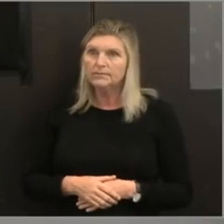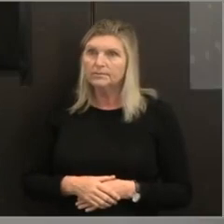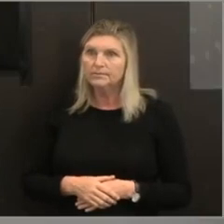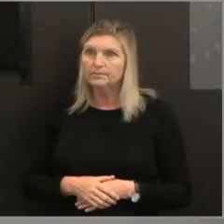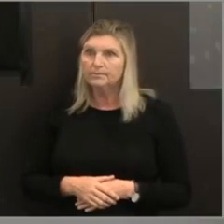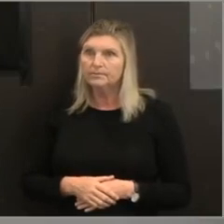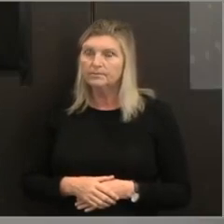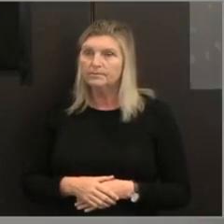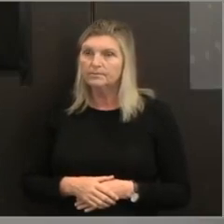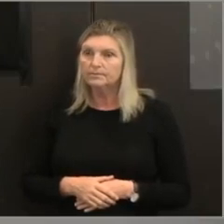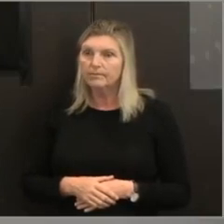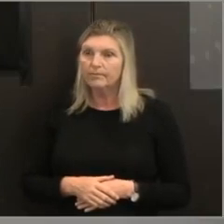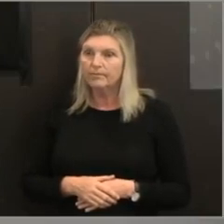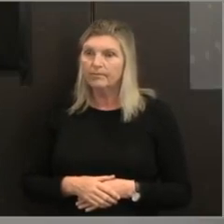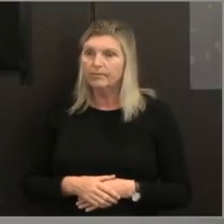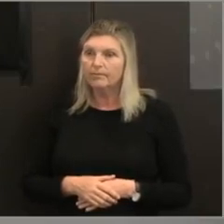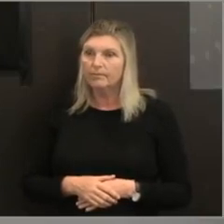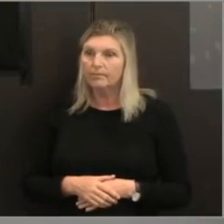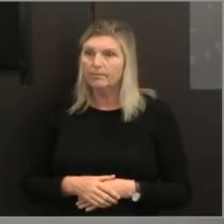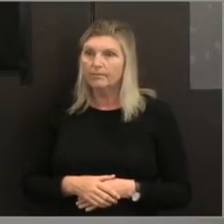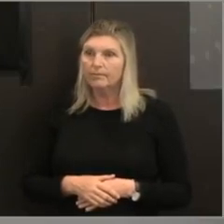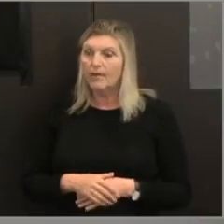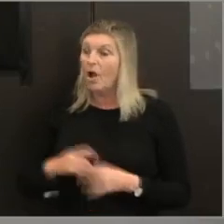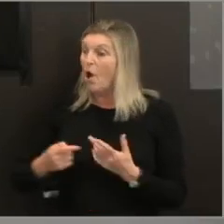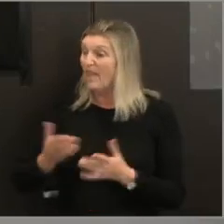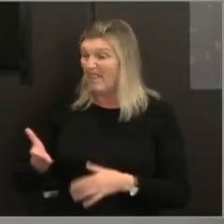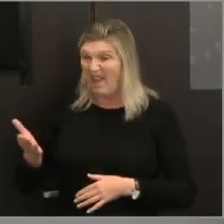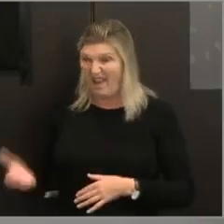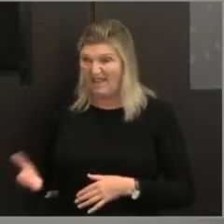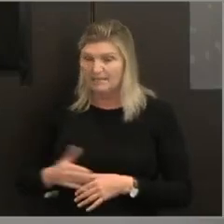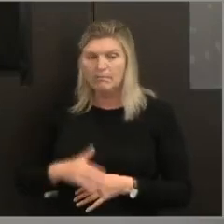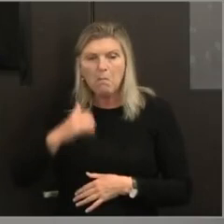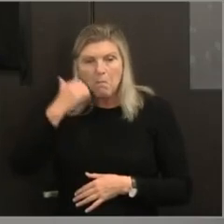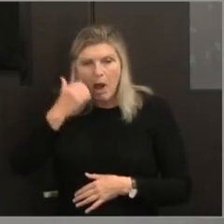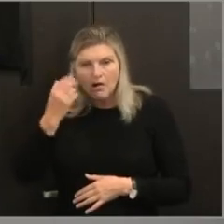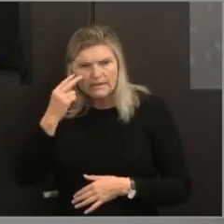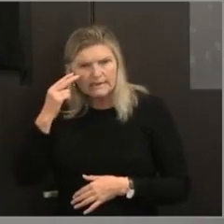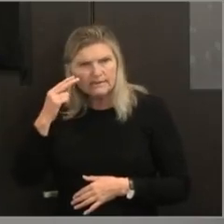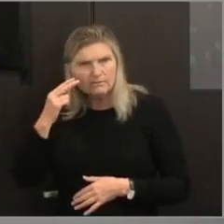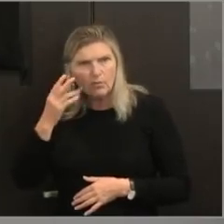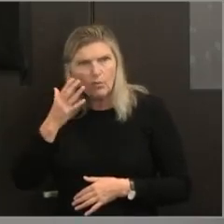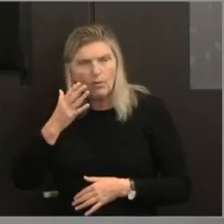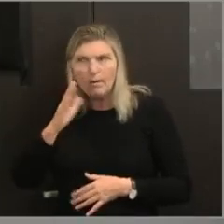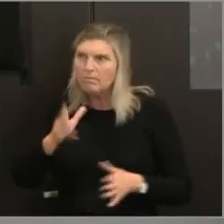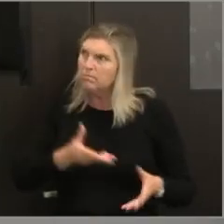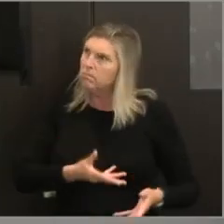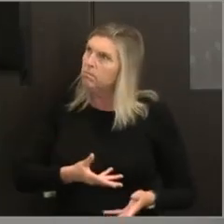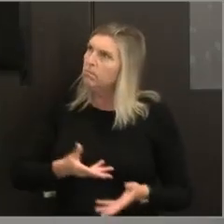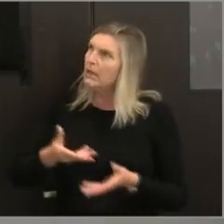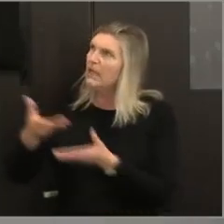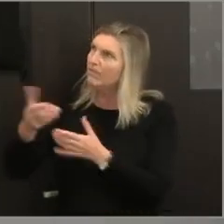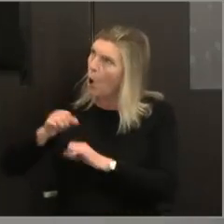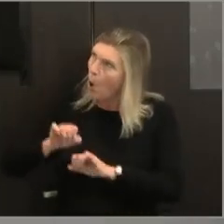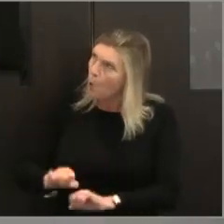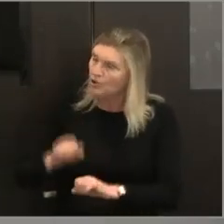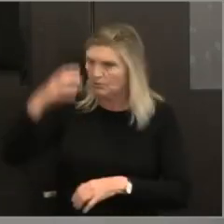Tiriti. In its report, the Tribunal declared that Māori did not cede sovereignty to the Crown, but